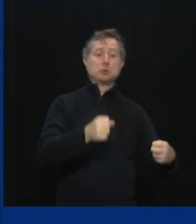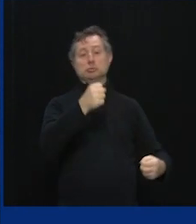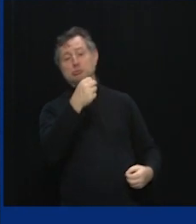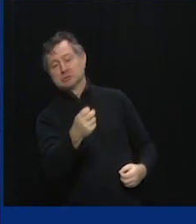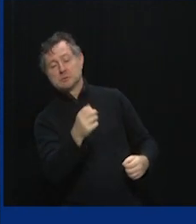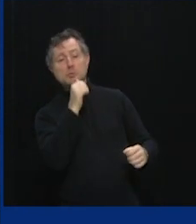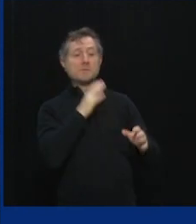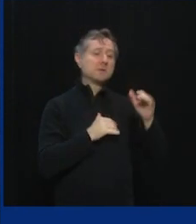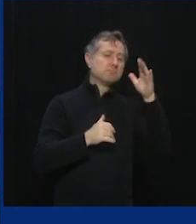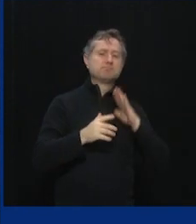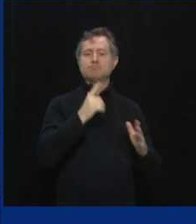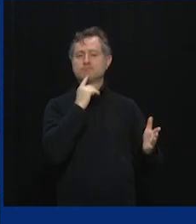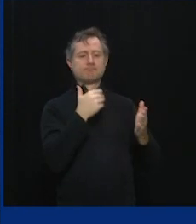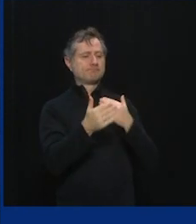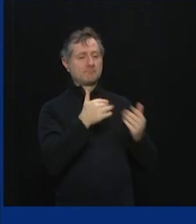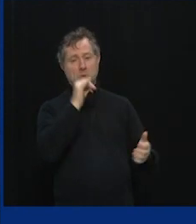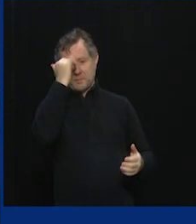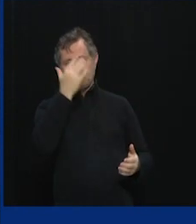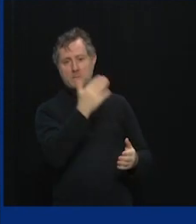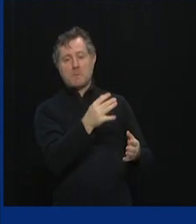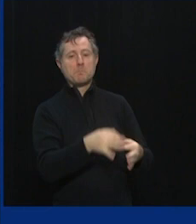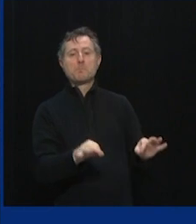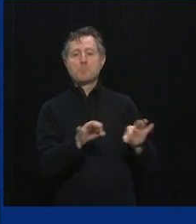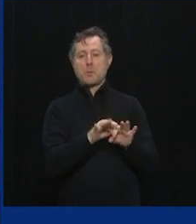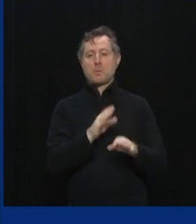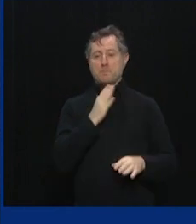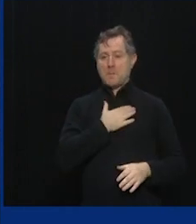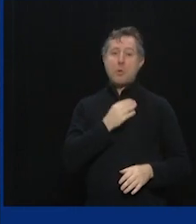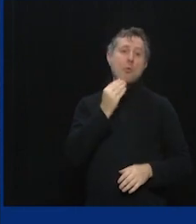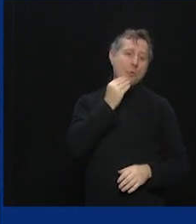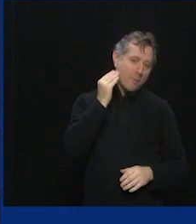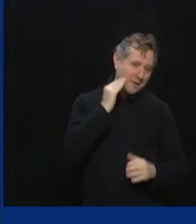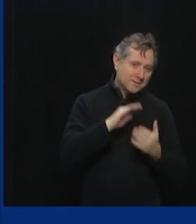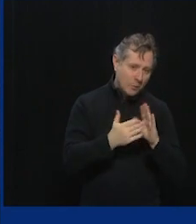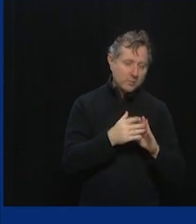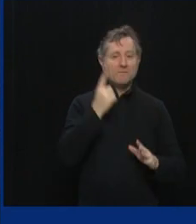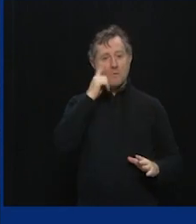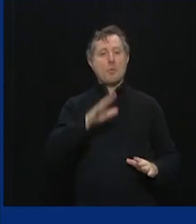important for not just my hometown, but the entire state of New York. Thank you, everybody. I appreciate you coming out today.